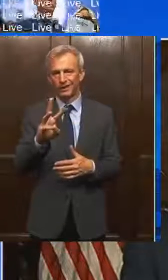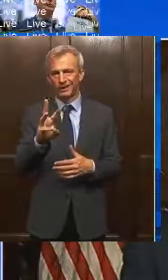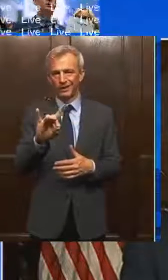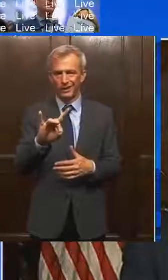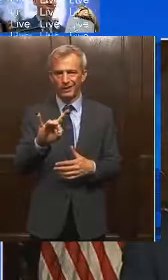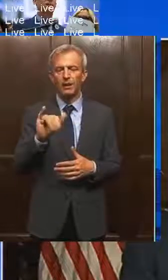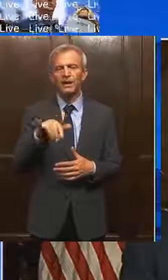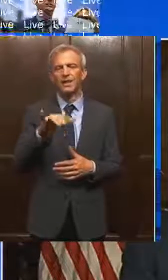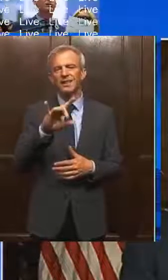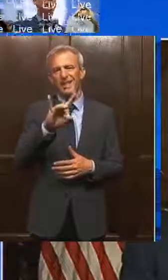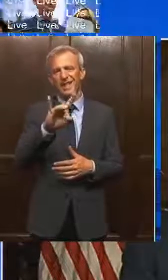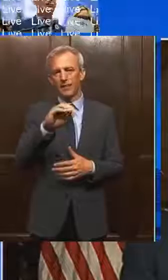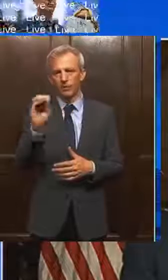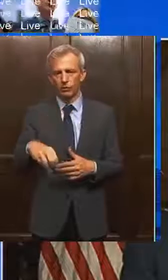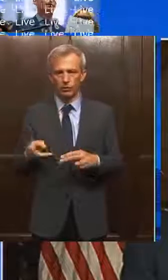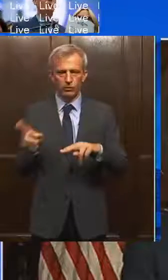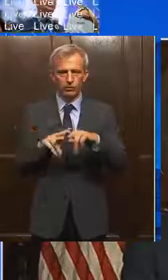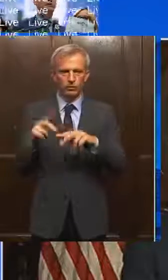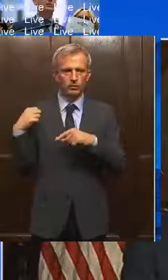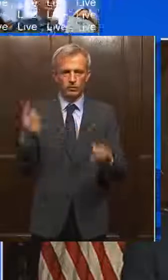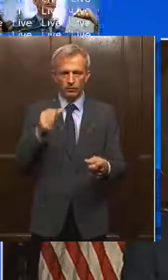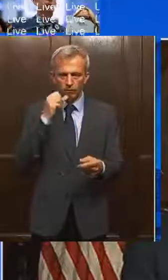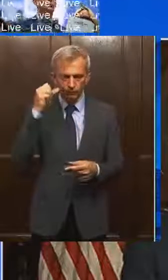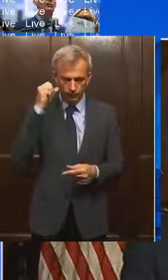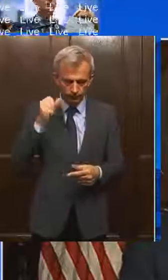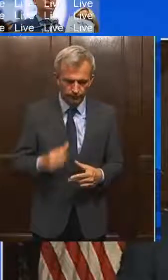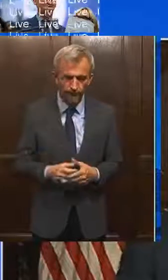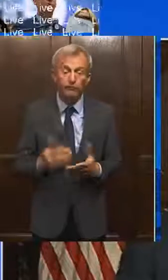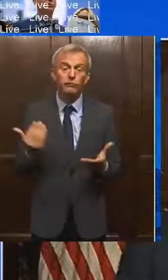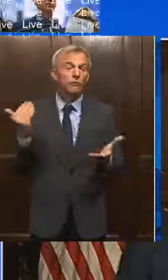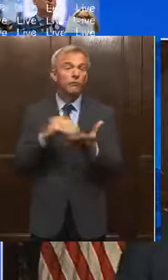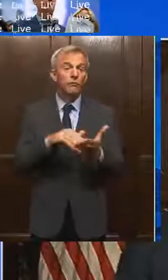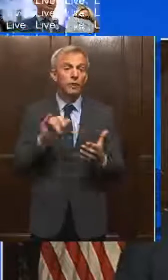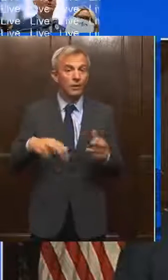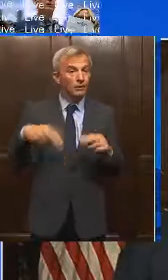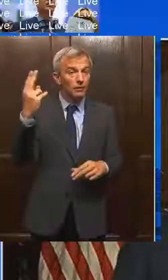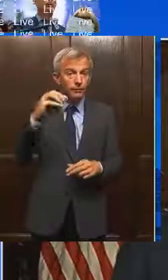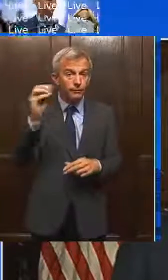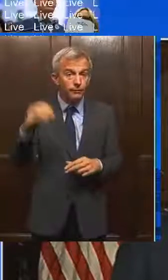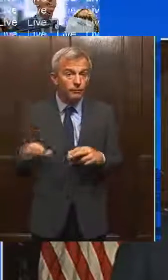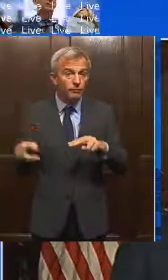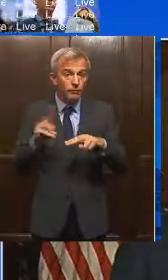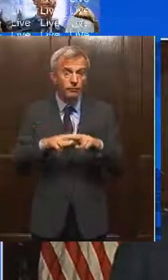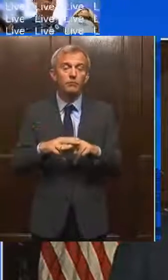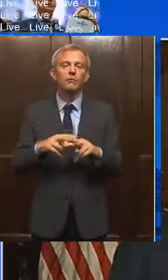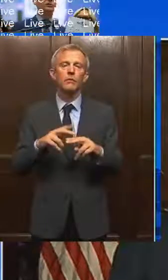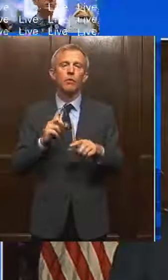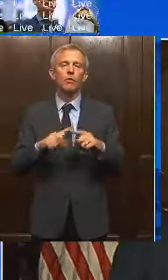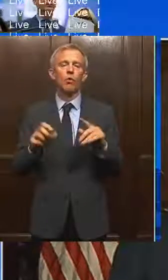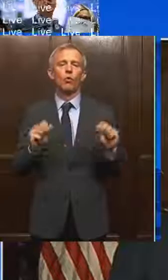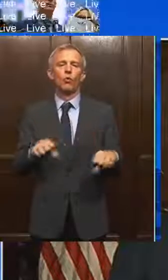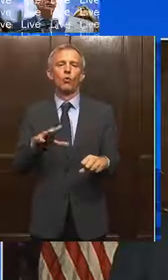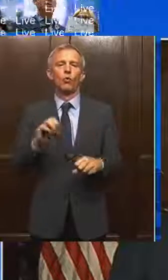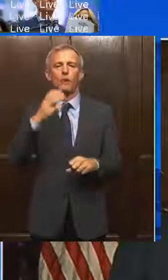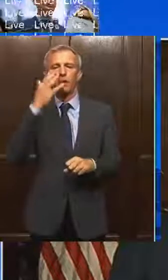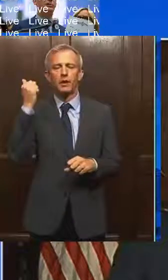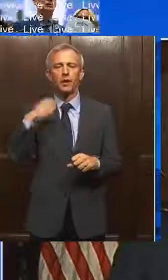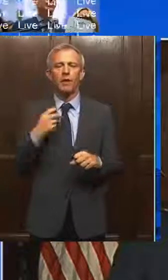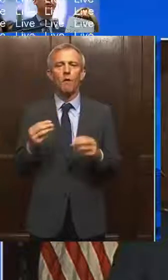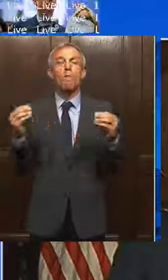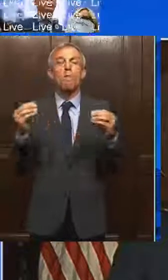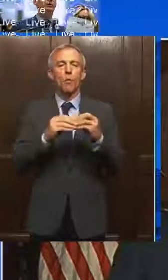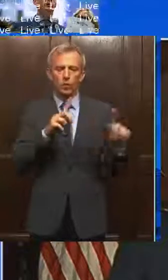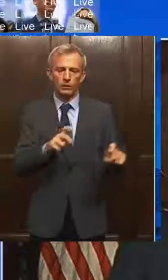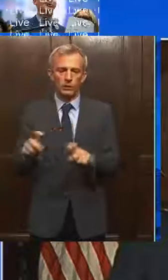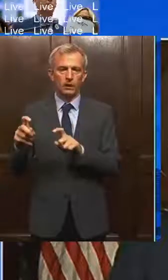an 8% increase since yesterday. Again, that's a higher percentage increase, but it also could be the higher number of tests that we're doing